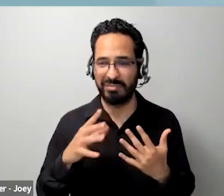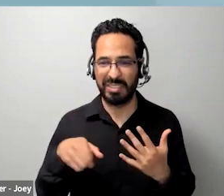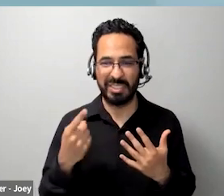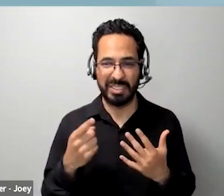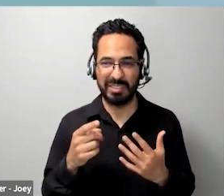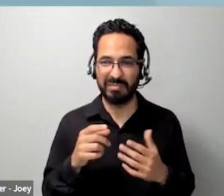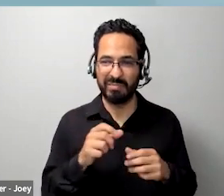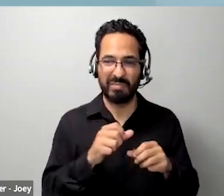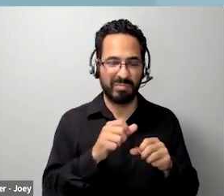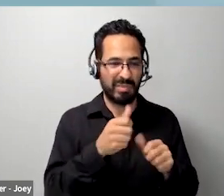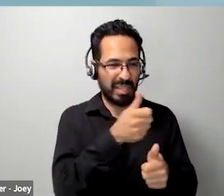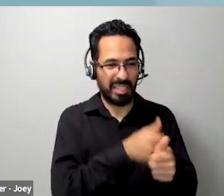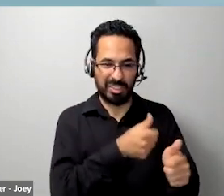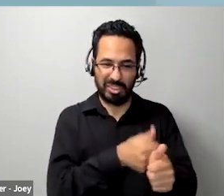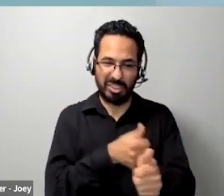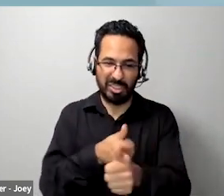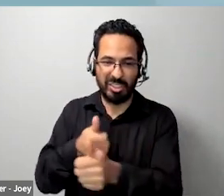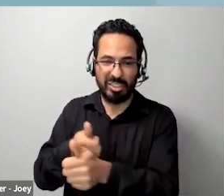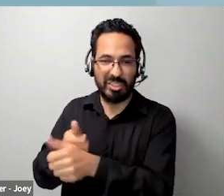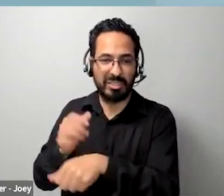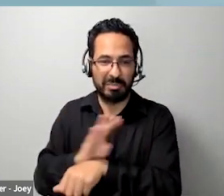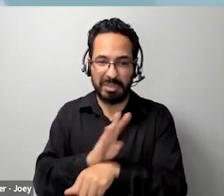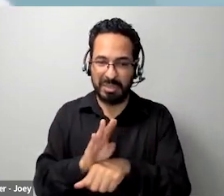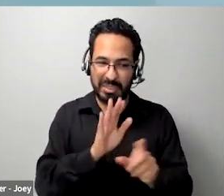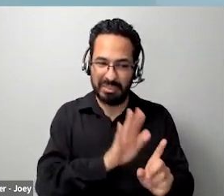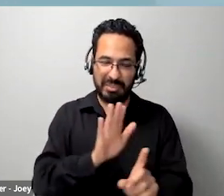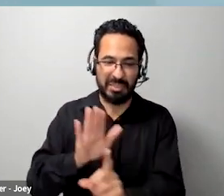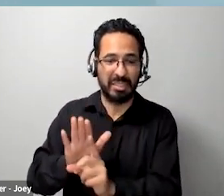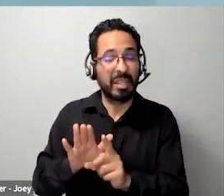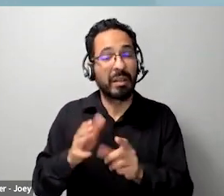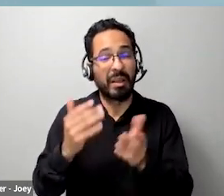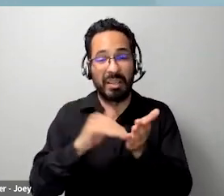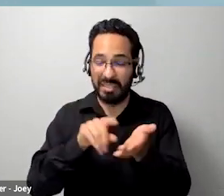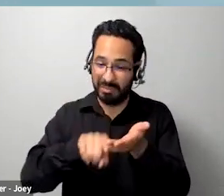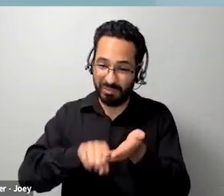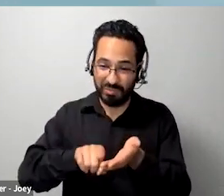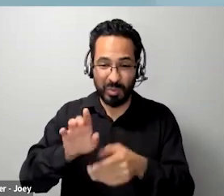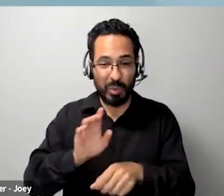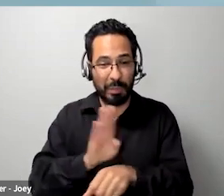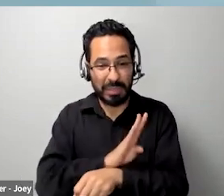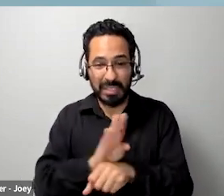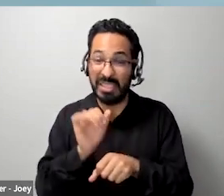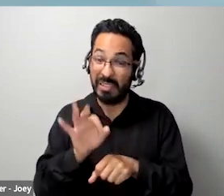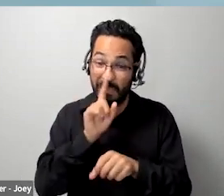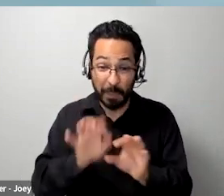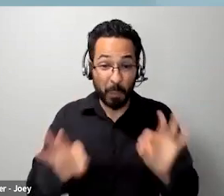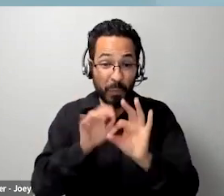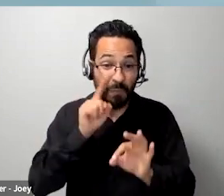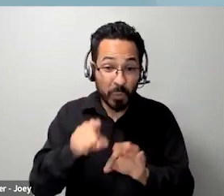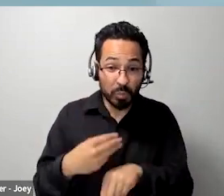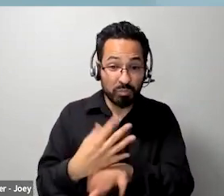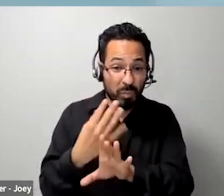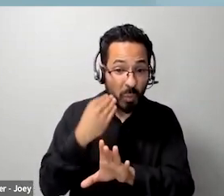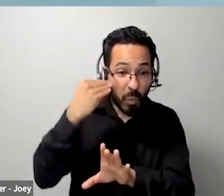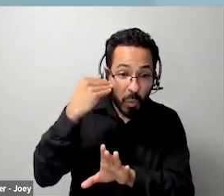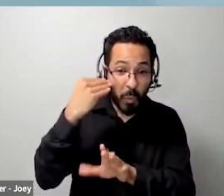employer basis. Doing your research on the organizations, if it's really important to you to work for a company that is remote